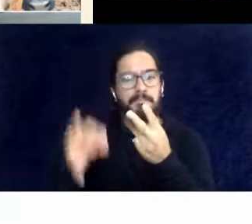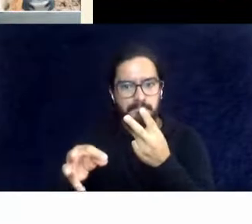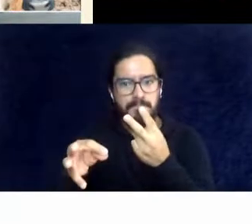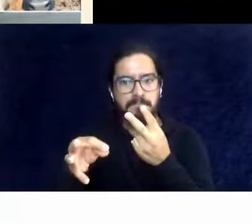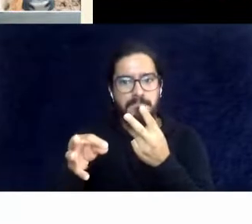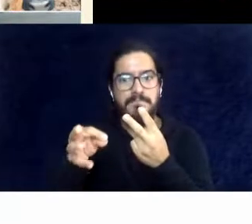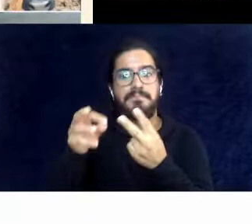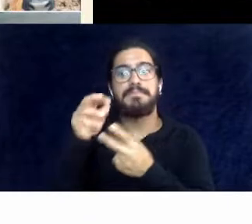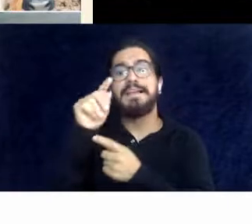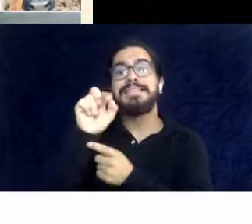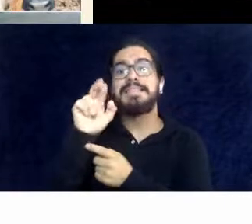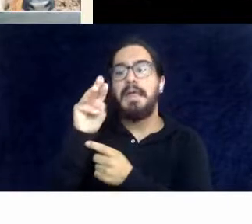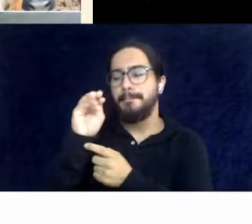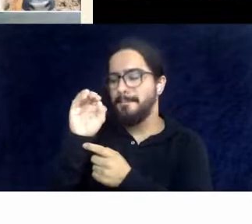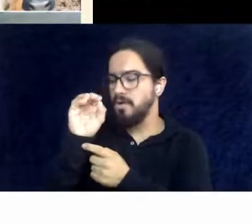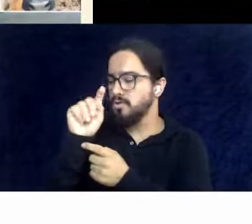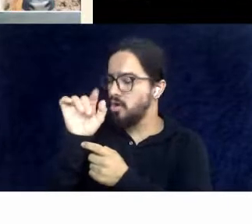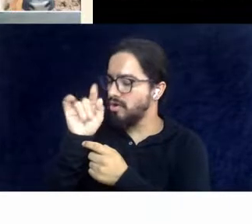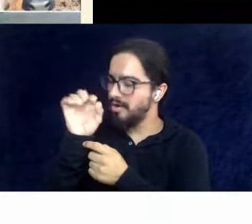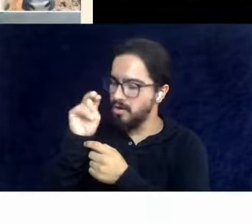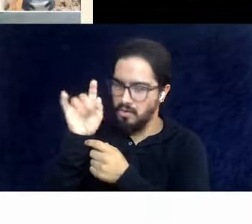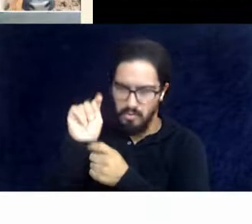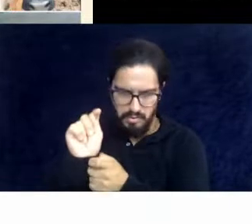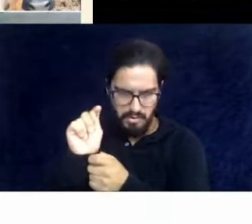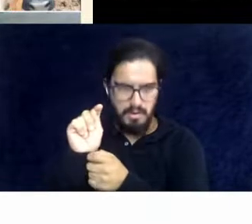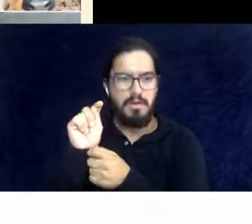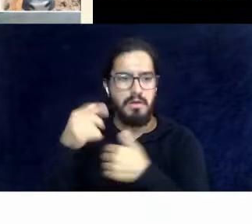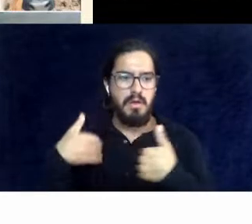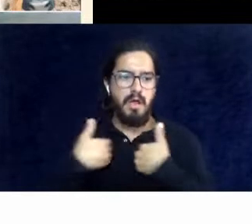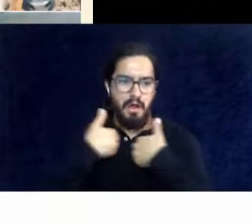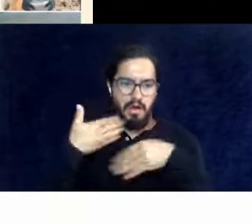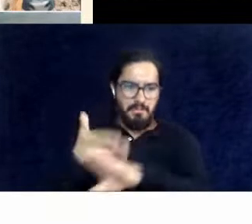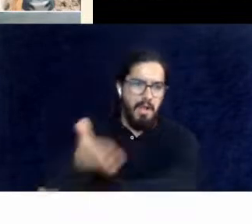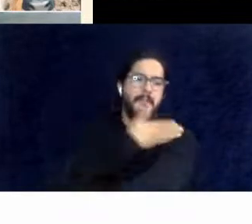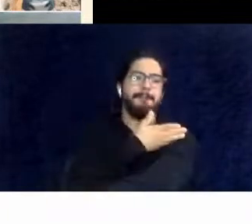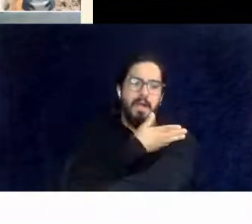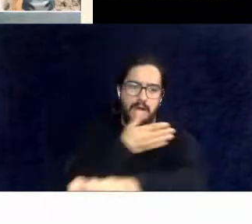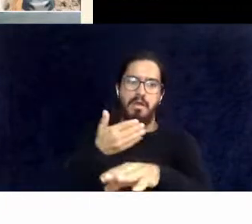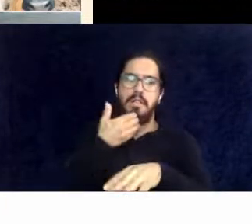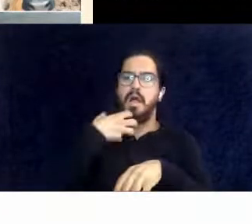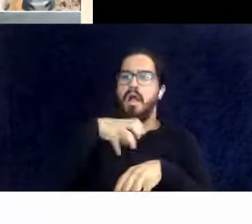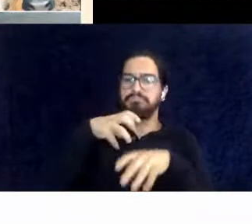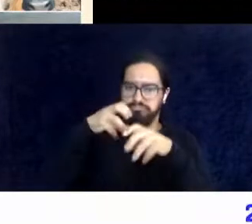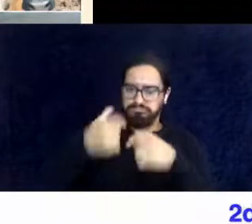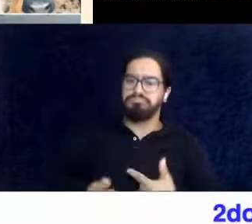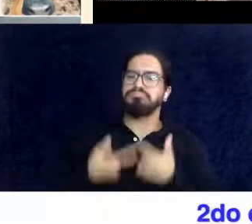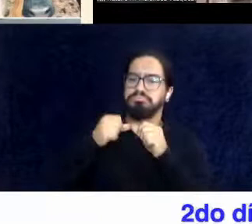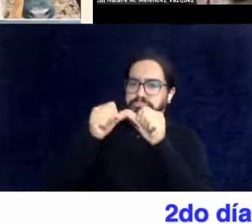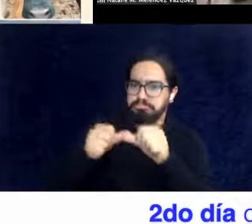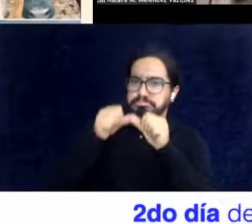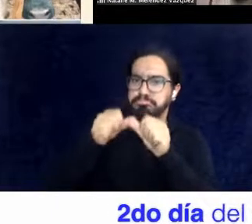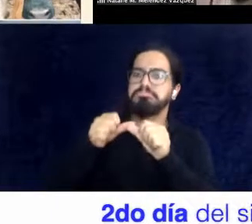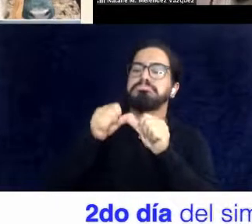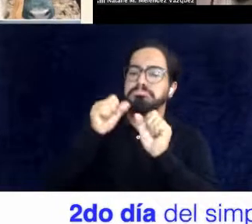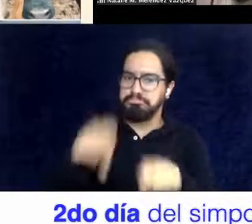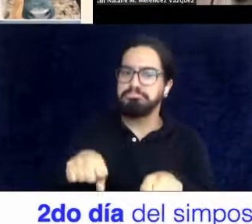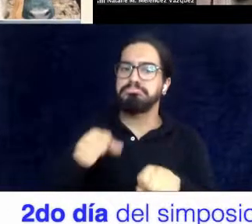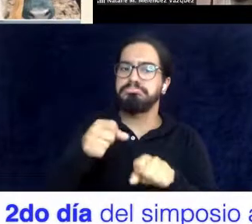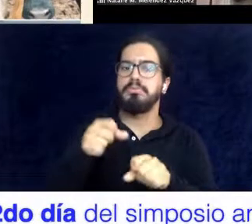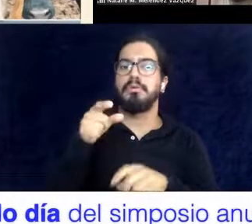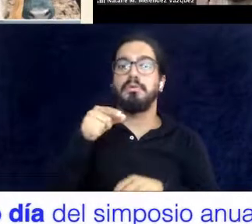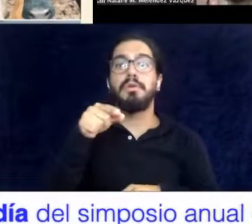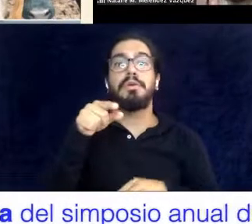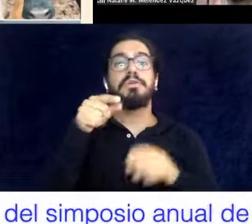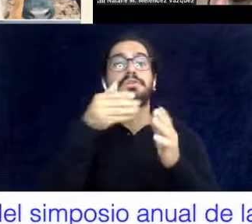thermal-tolerant improved animals. Particularly in dairy cattle, the slick gene has developed, where cows exhibit a very short,